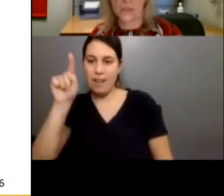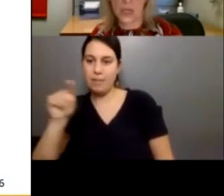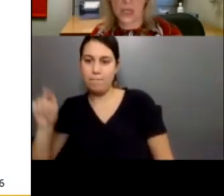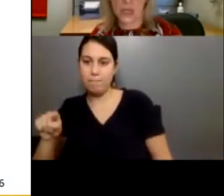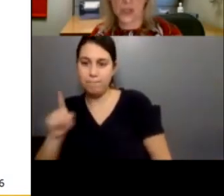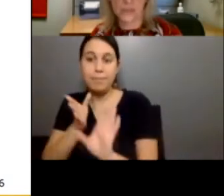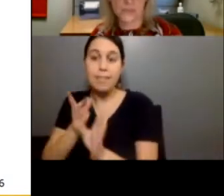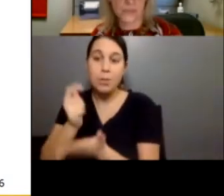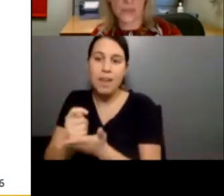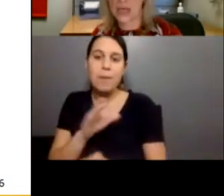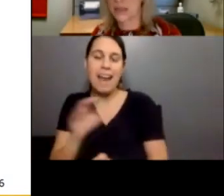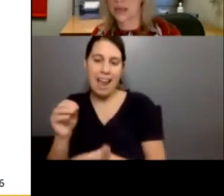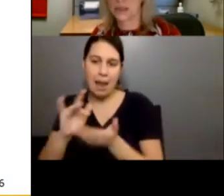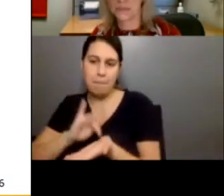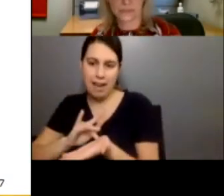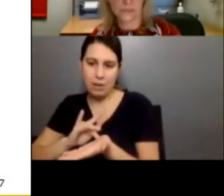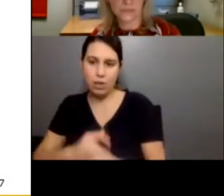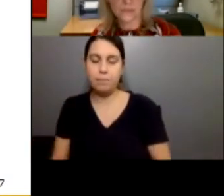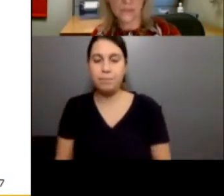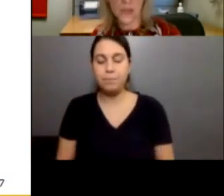psychotherapy and medication. Next slide.